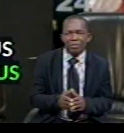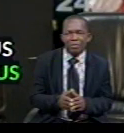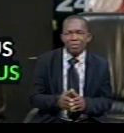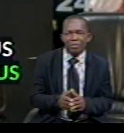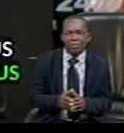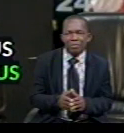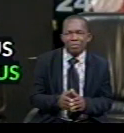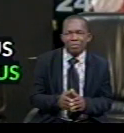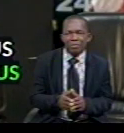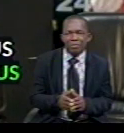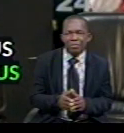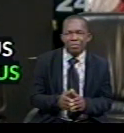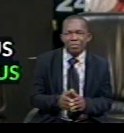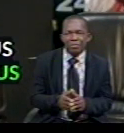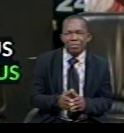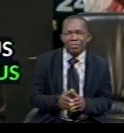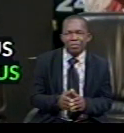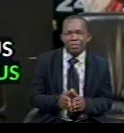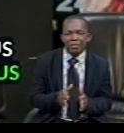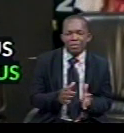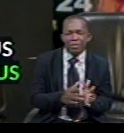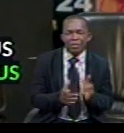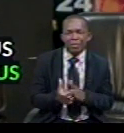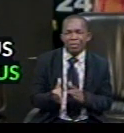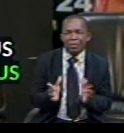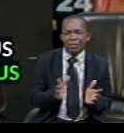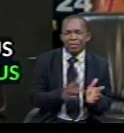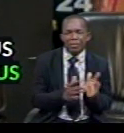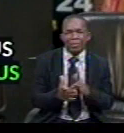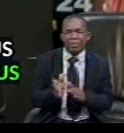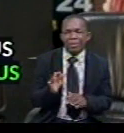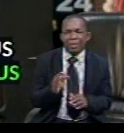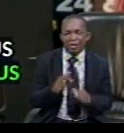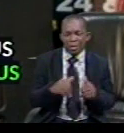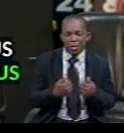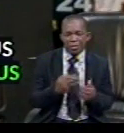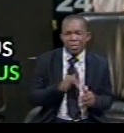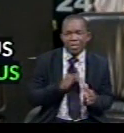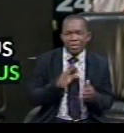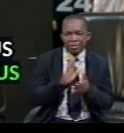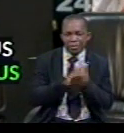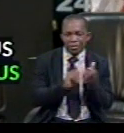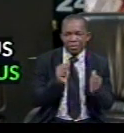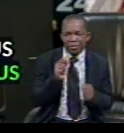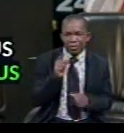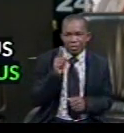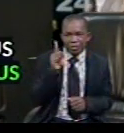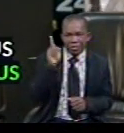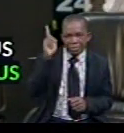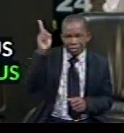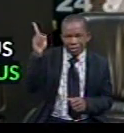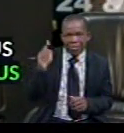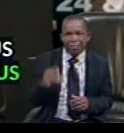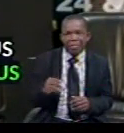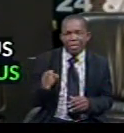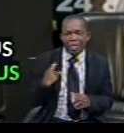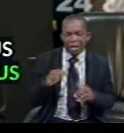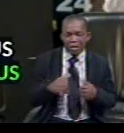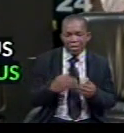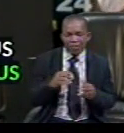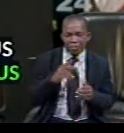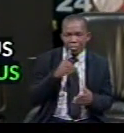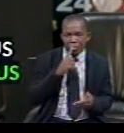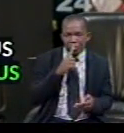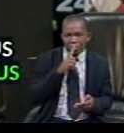end. Jesus, Jesus, how I trust him. I have proved him over and over.